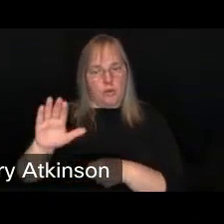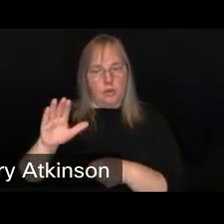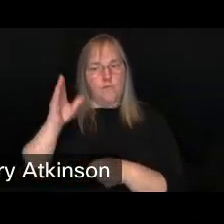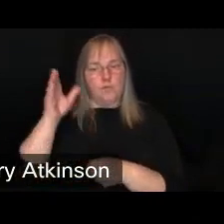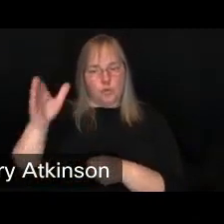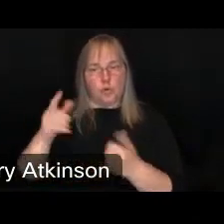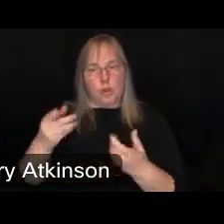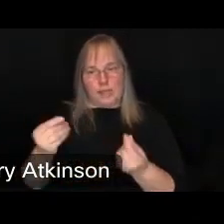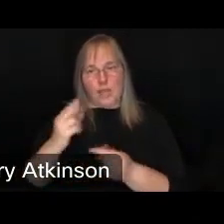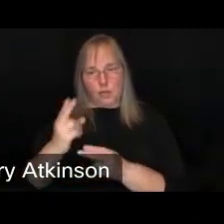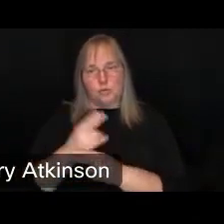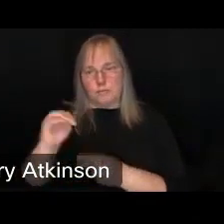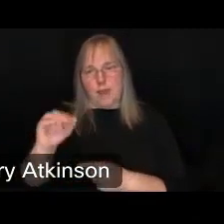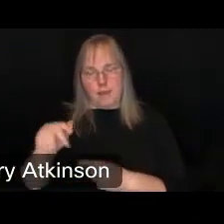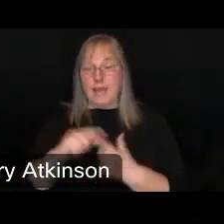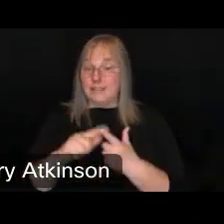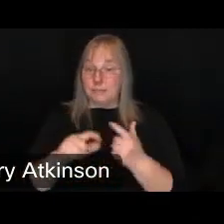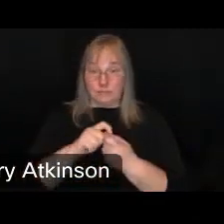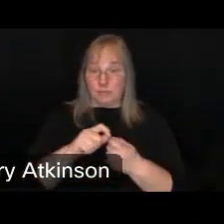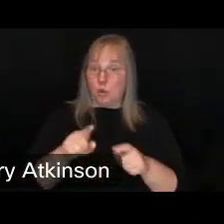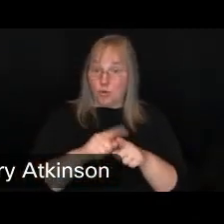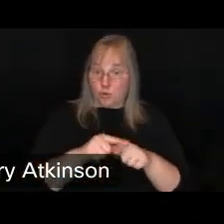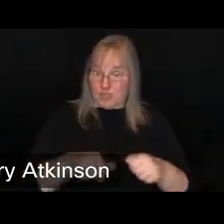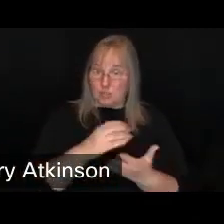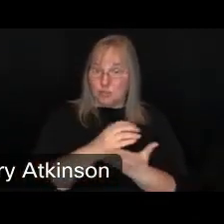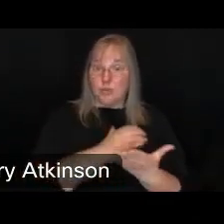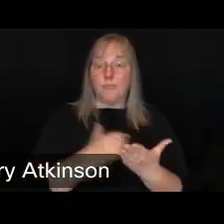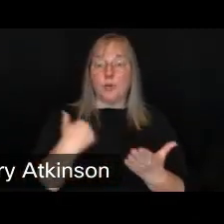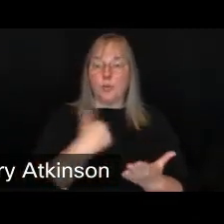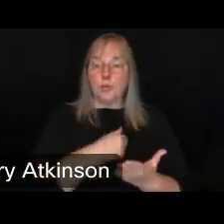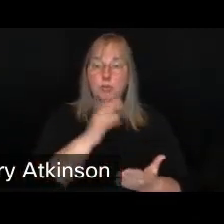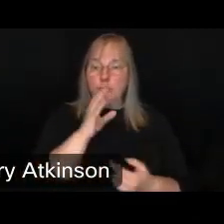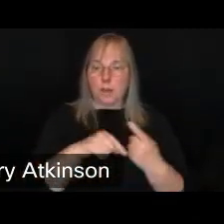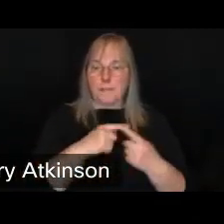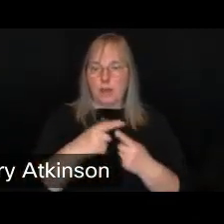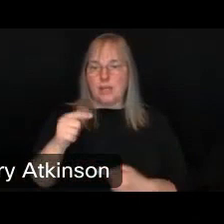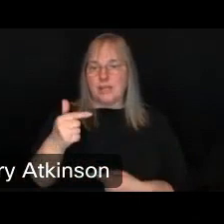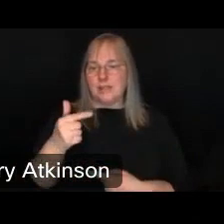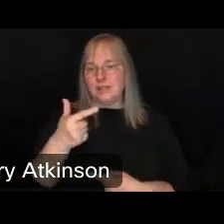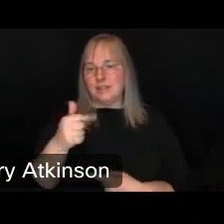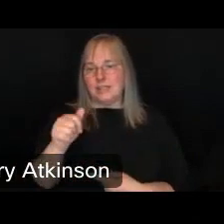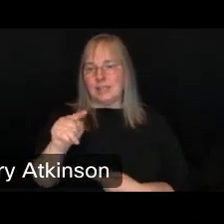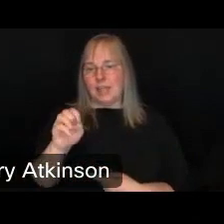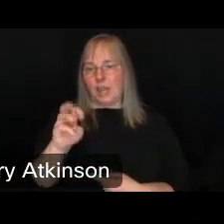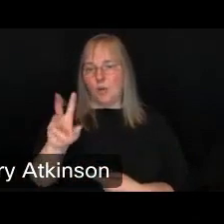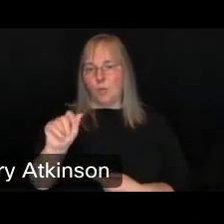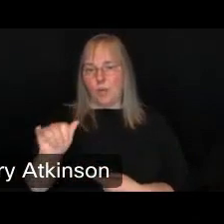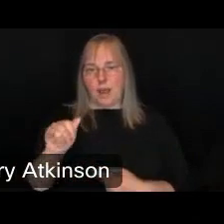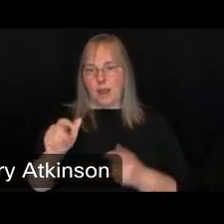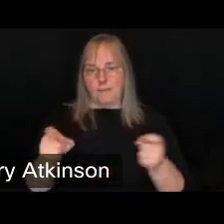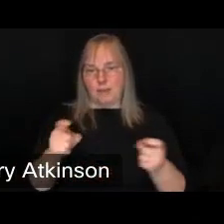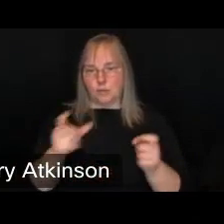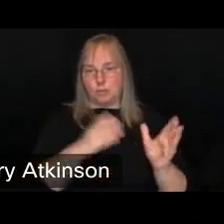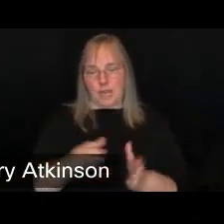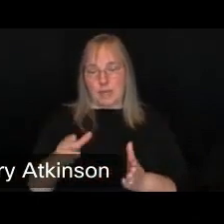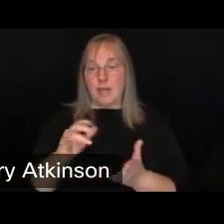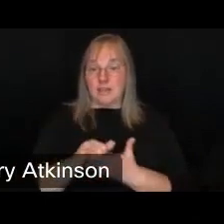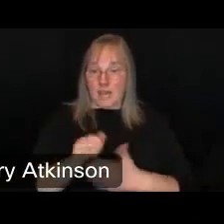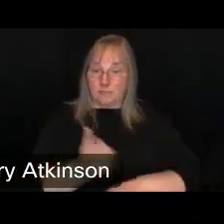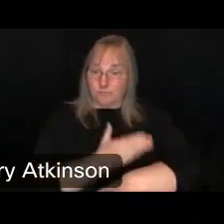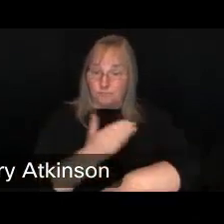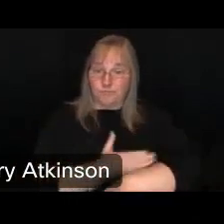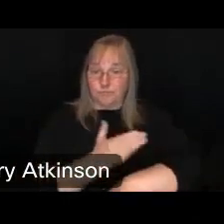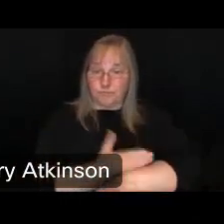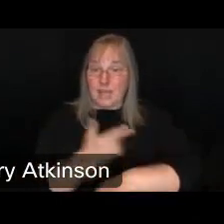And specifically also in this chapter, we talk a little bit about the Gateway Master Plan. So this redevelopment of the Gateway